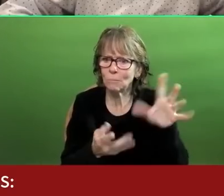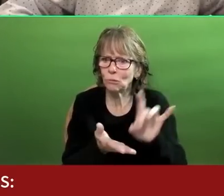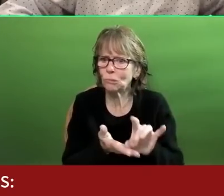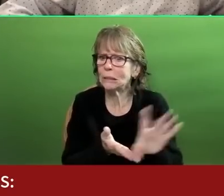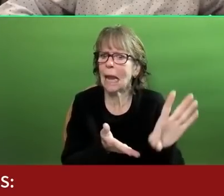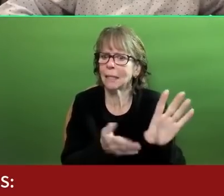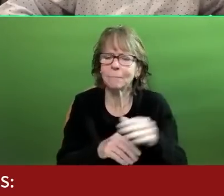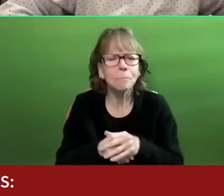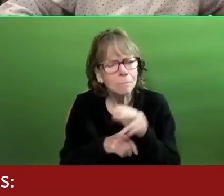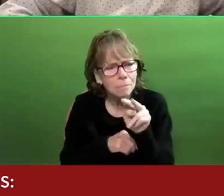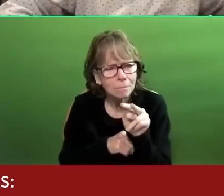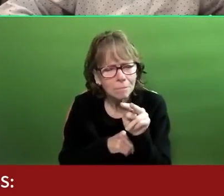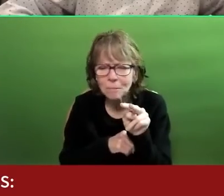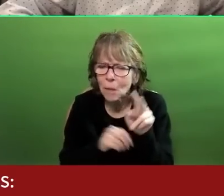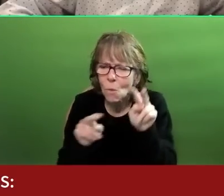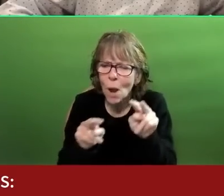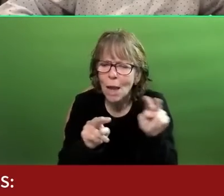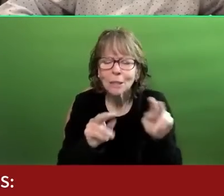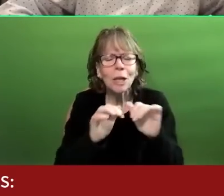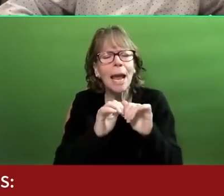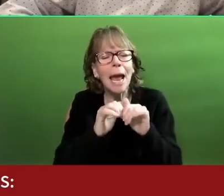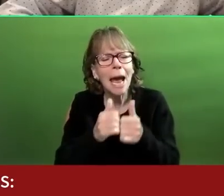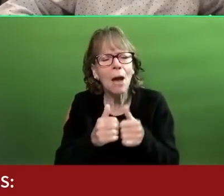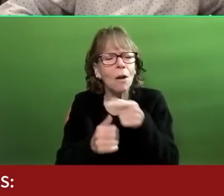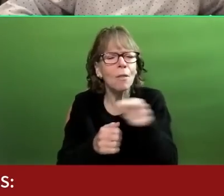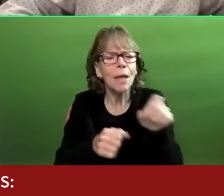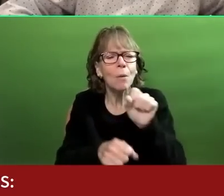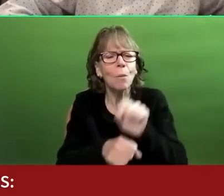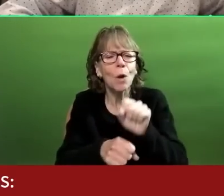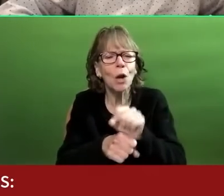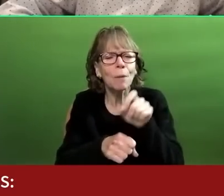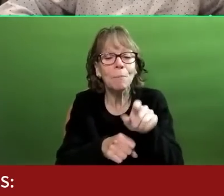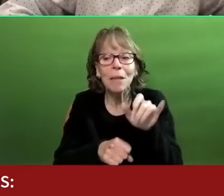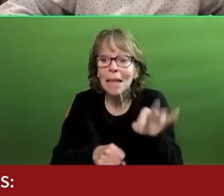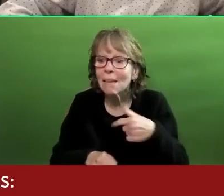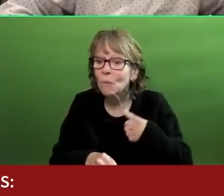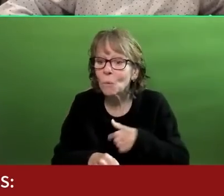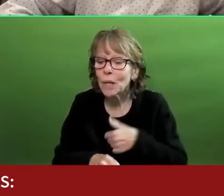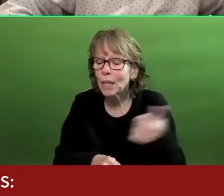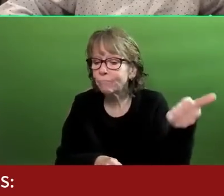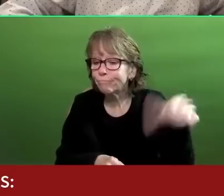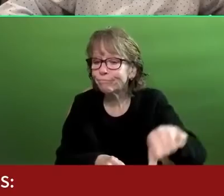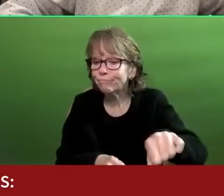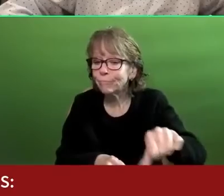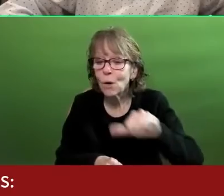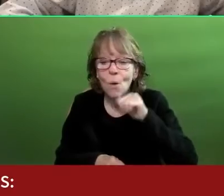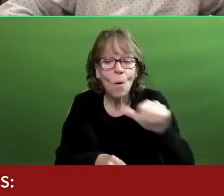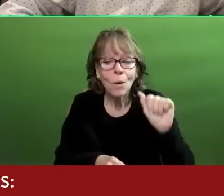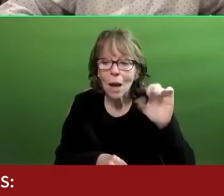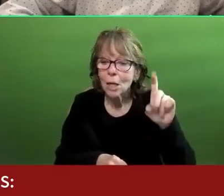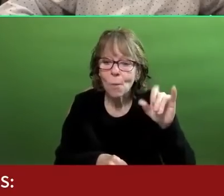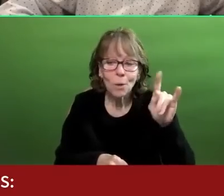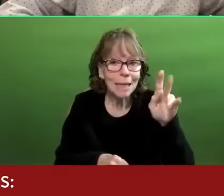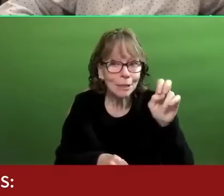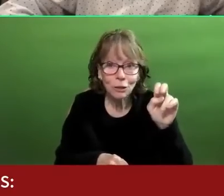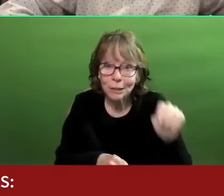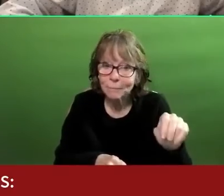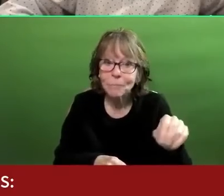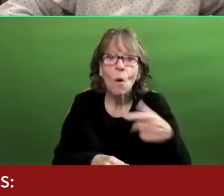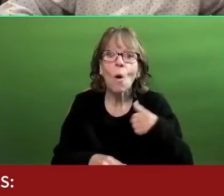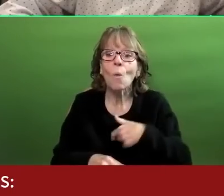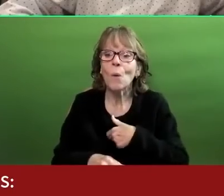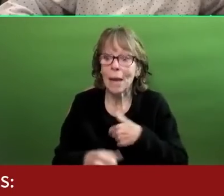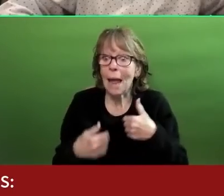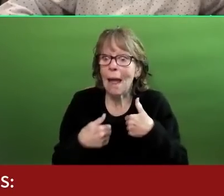how to engage in the workplace in the future. When we deny accommodations or belittle multiple identities, we set a precedent for